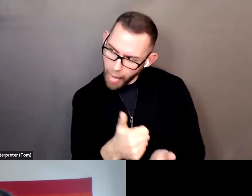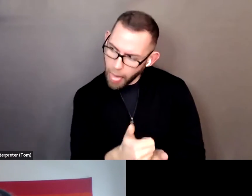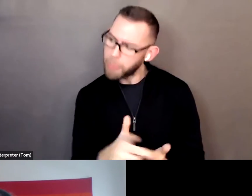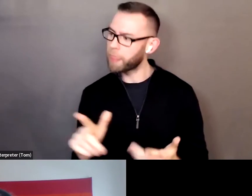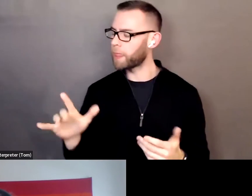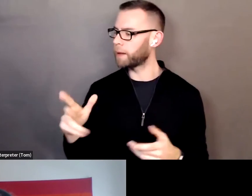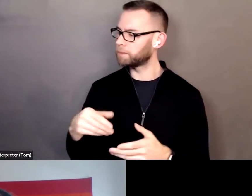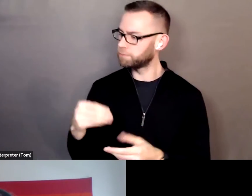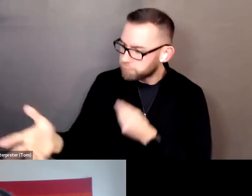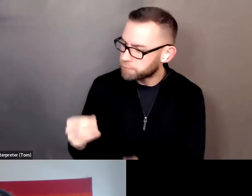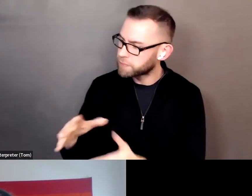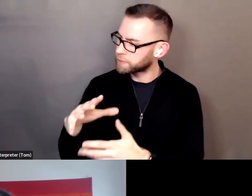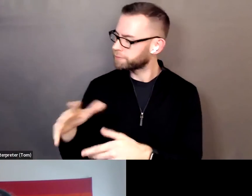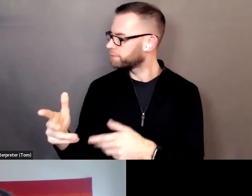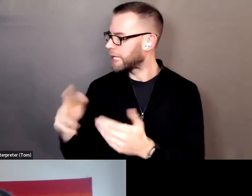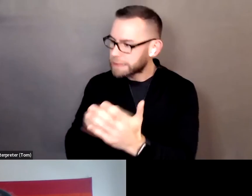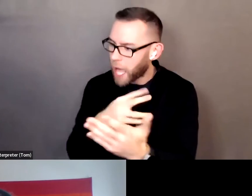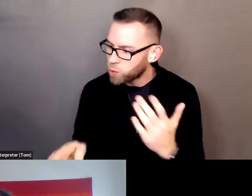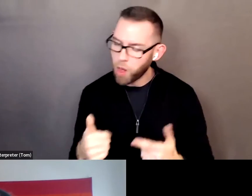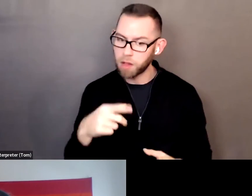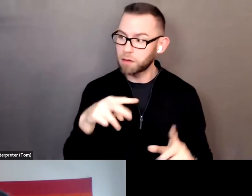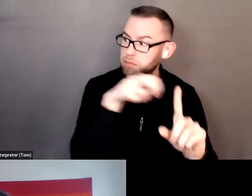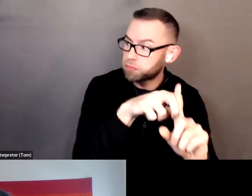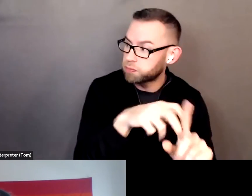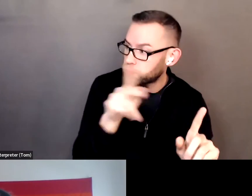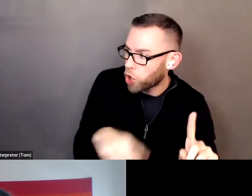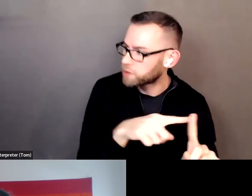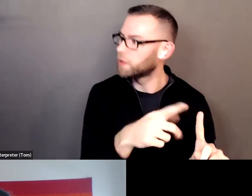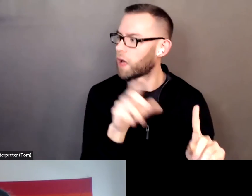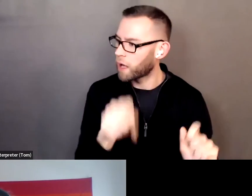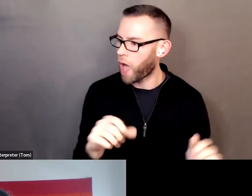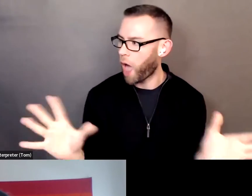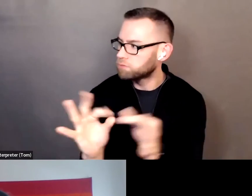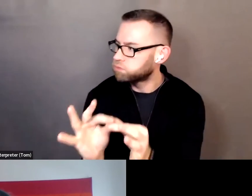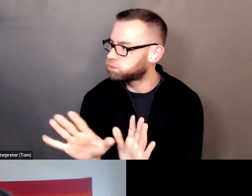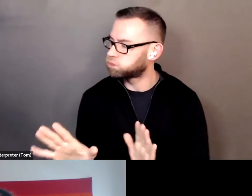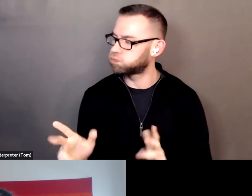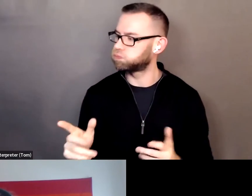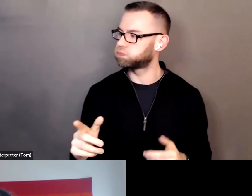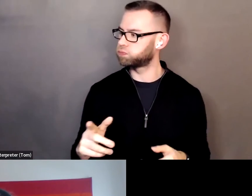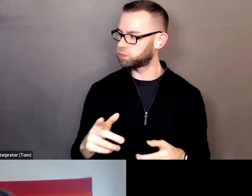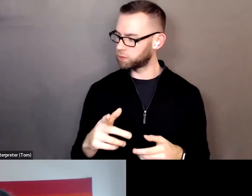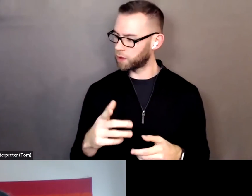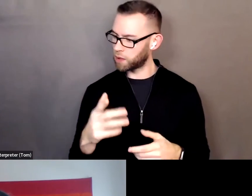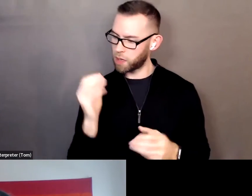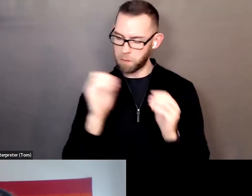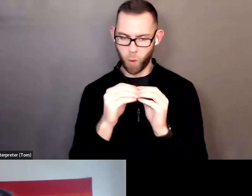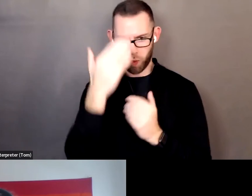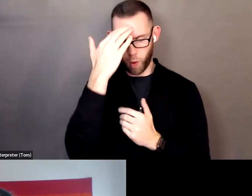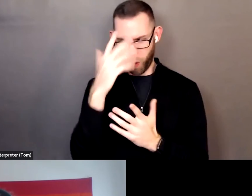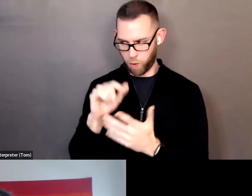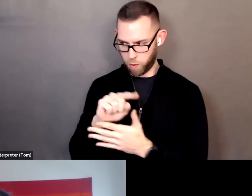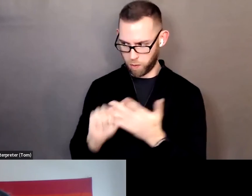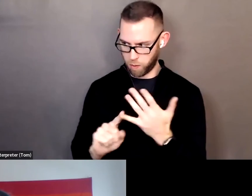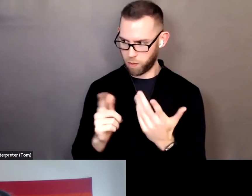tangible scheduled meeting or location that they're going to drop into to get those things. And then I'll tell them to follow up with